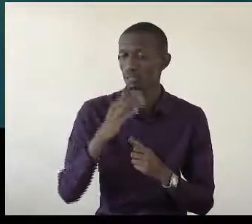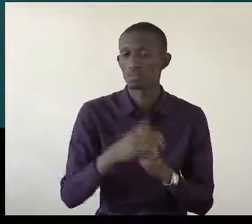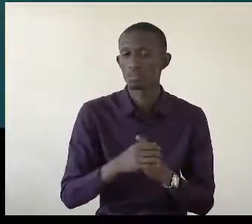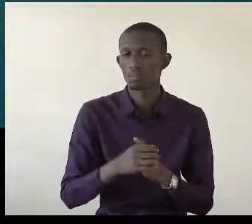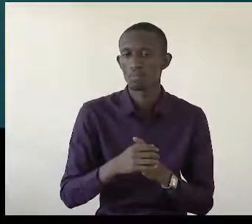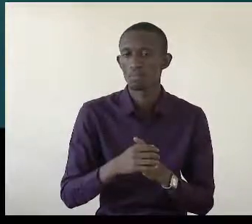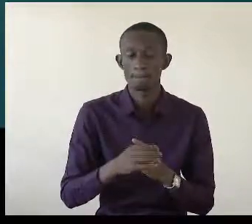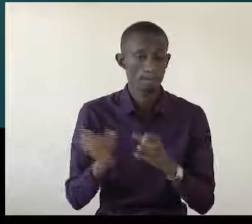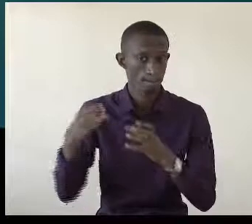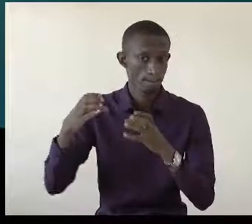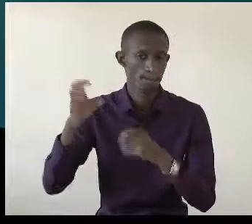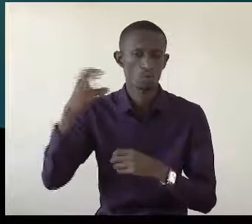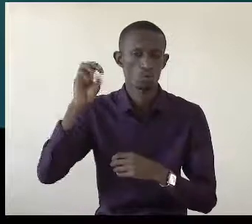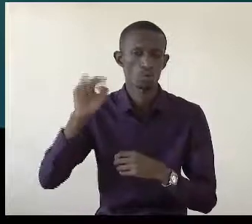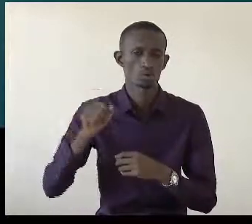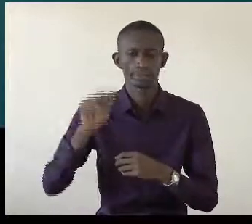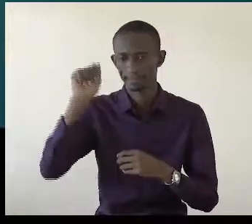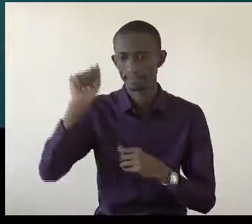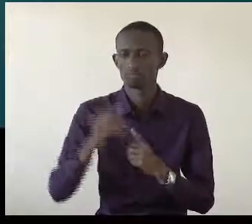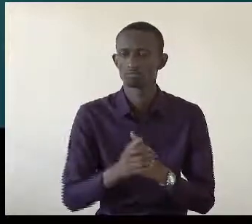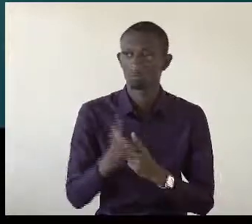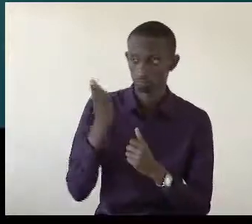A of molecular formula